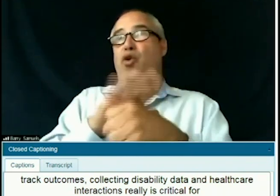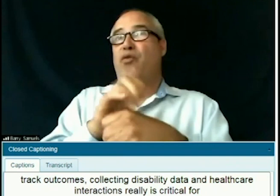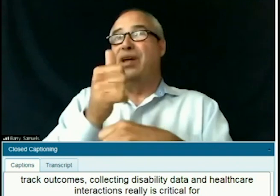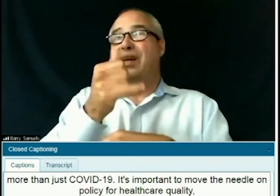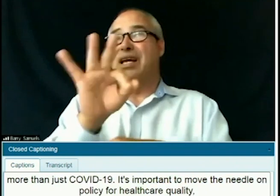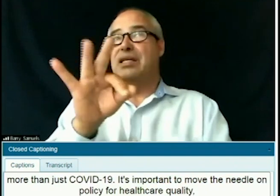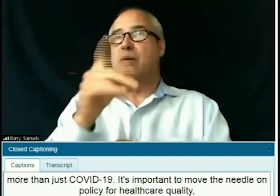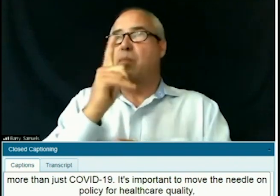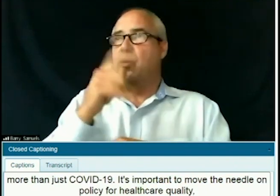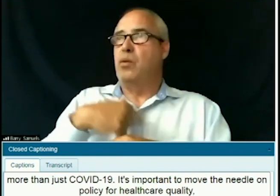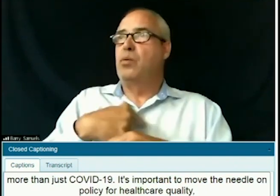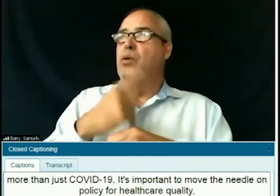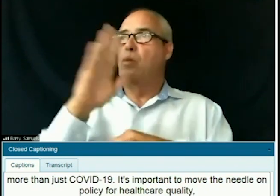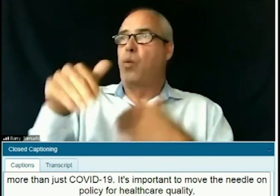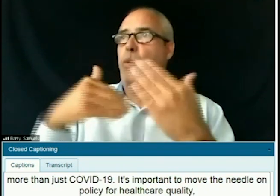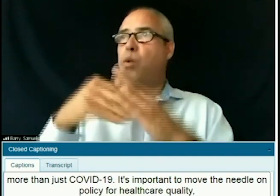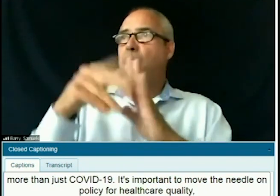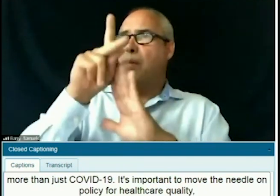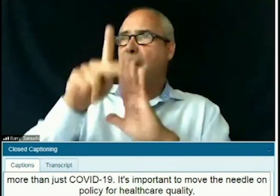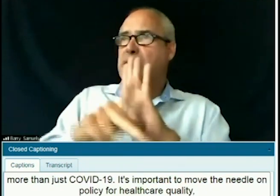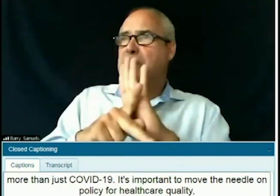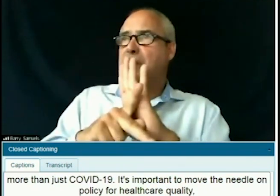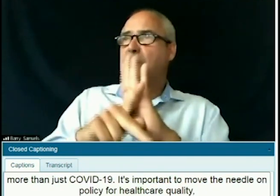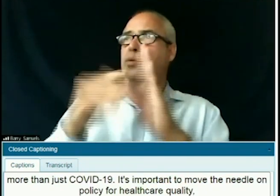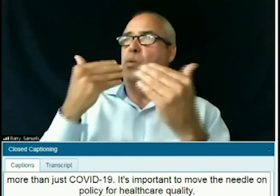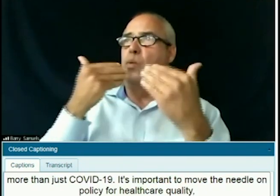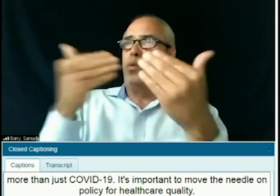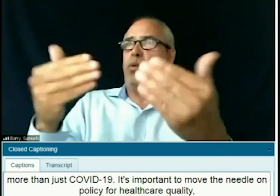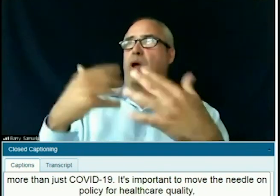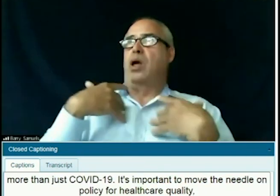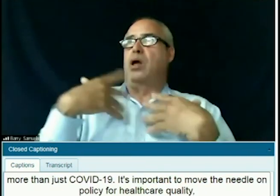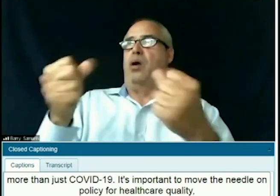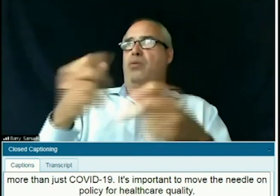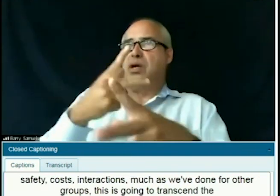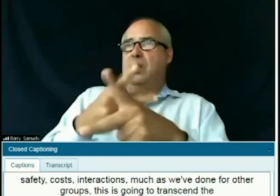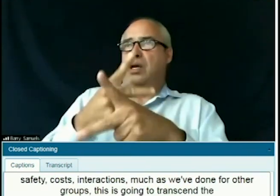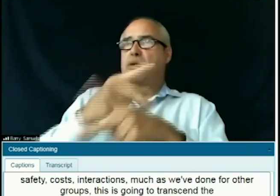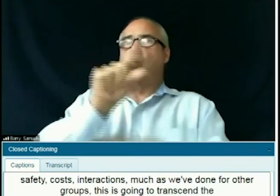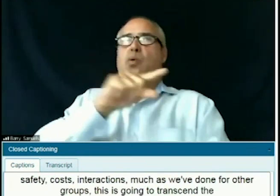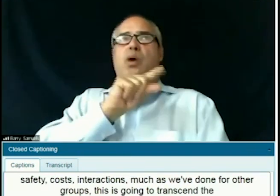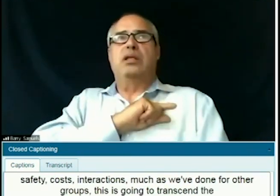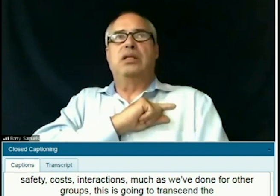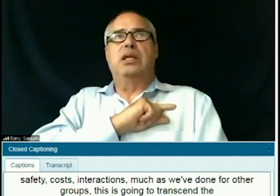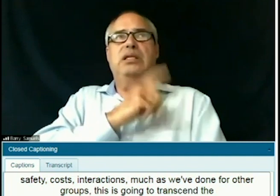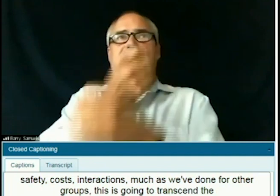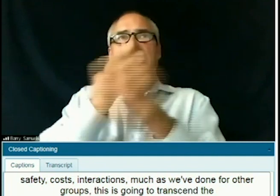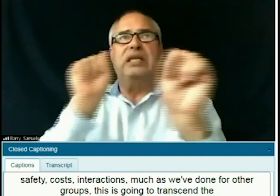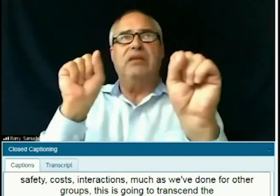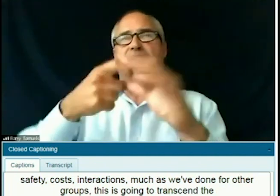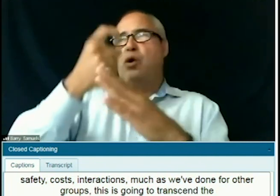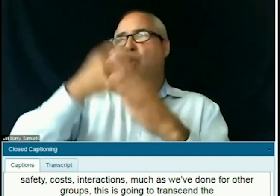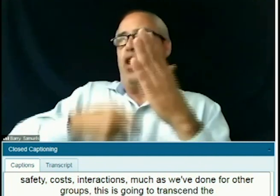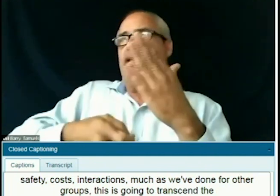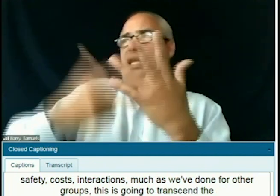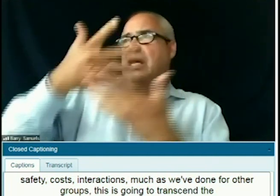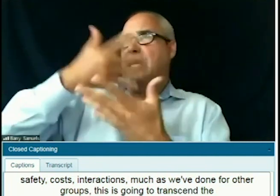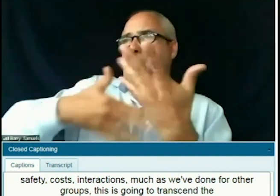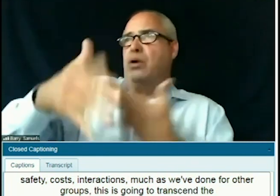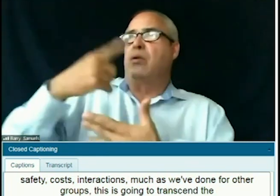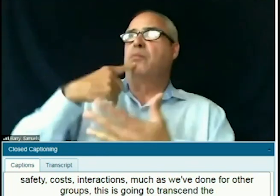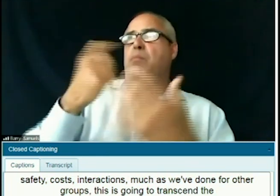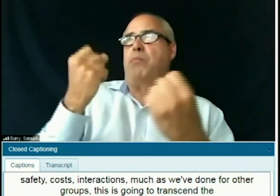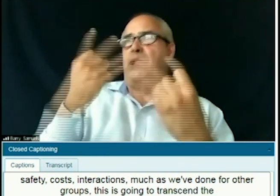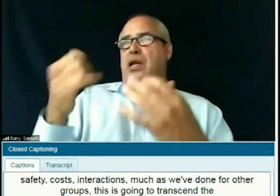to move the needle on policy for healthcare quality, safety, cost, interactions, much as we've done for other